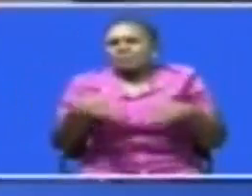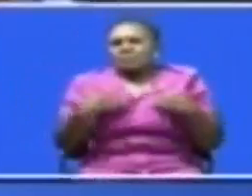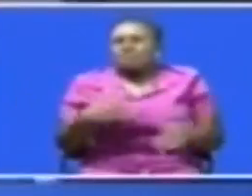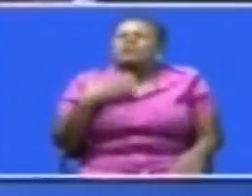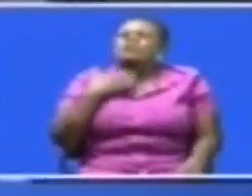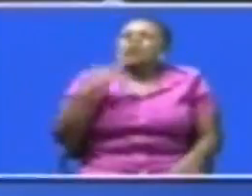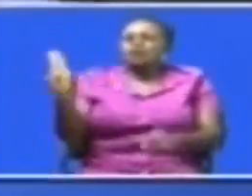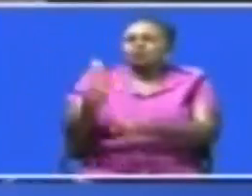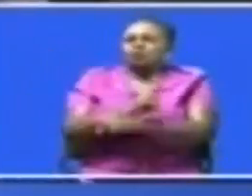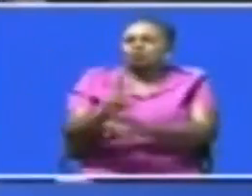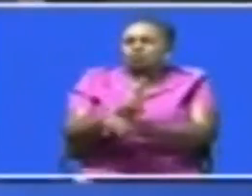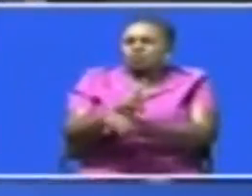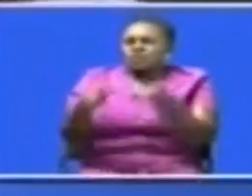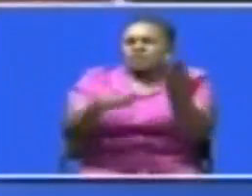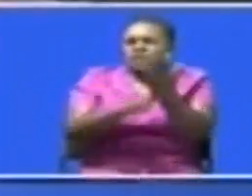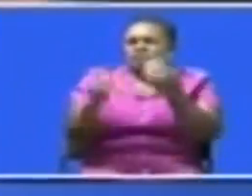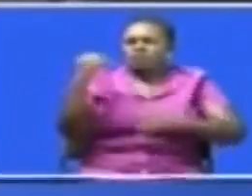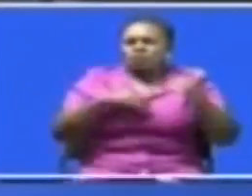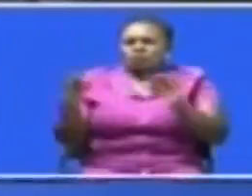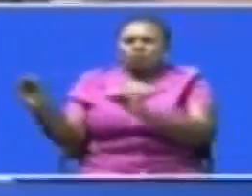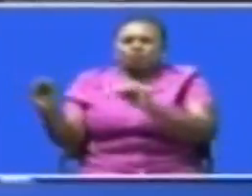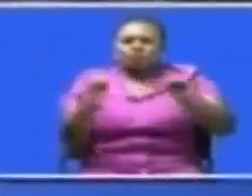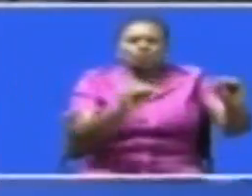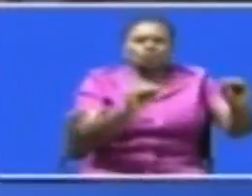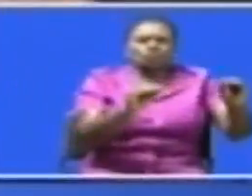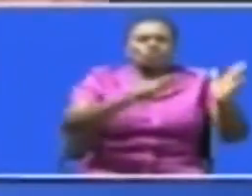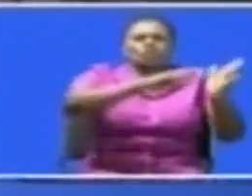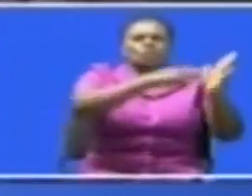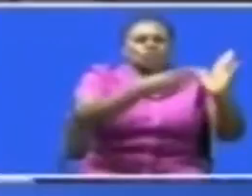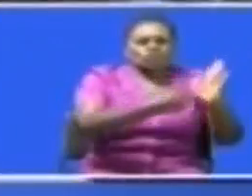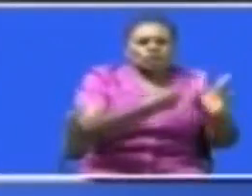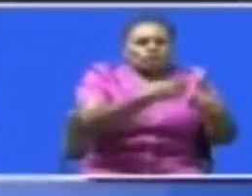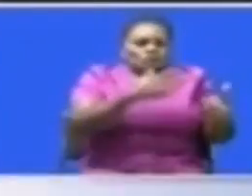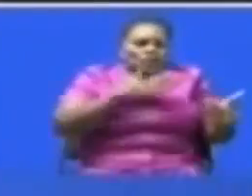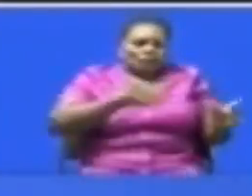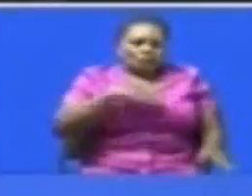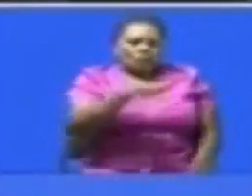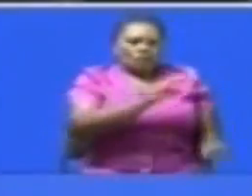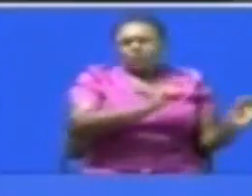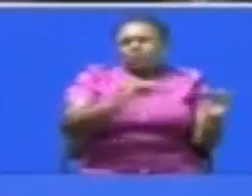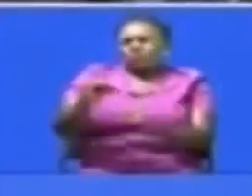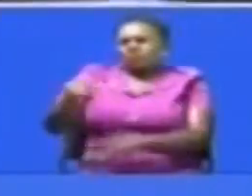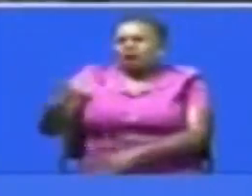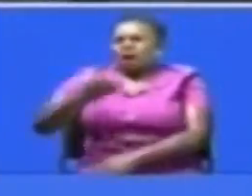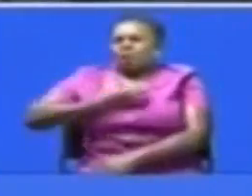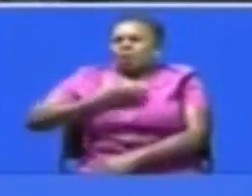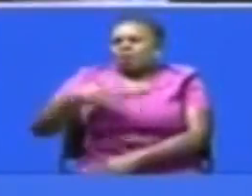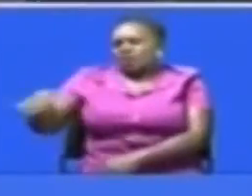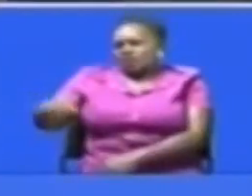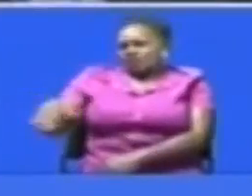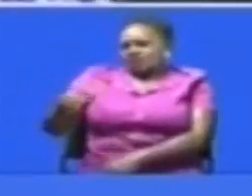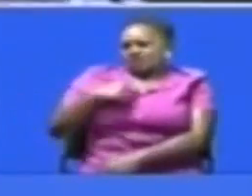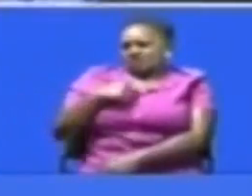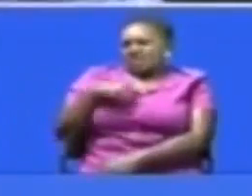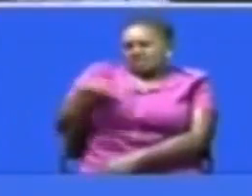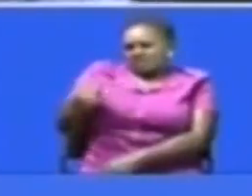want to use the name corruption to move away these projects from Elgeyo Marakwet County to take it to their region, which they feel it is